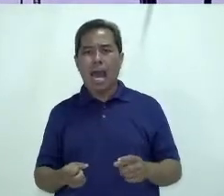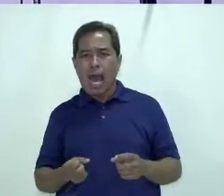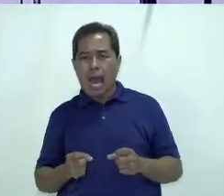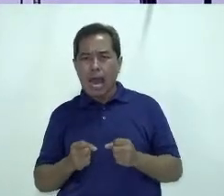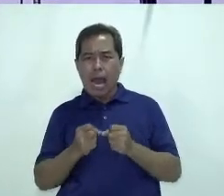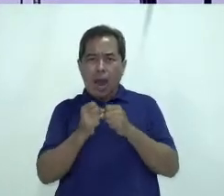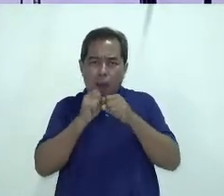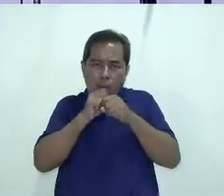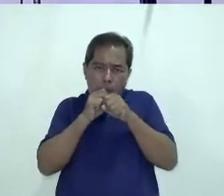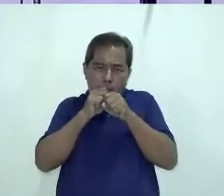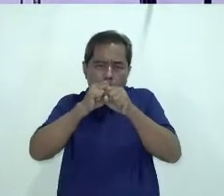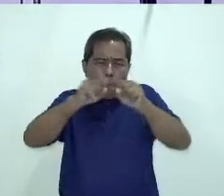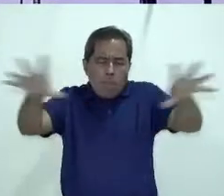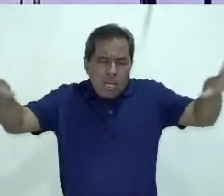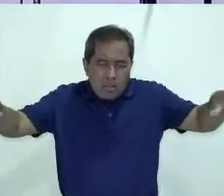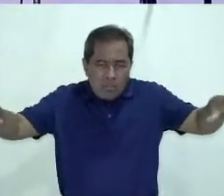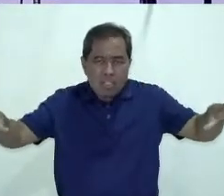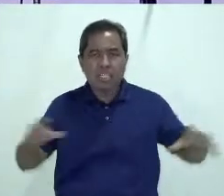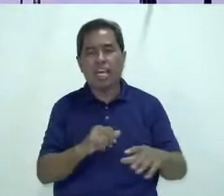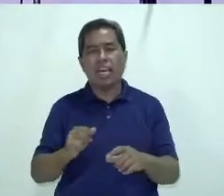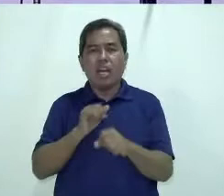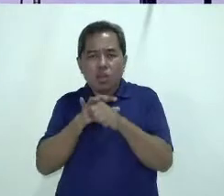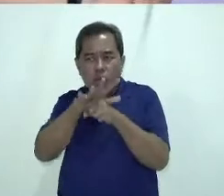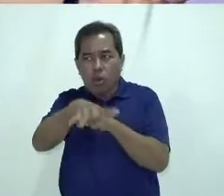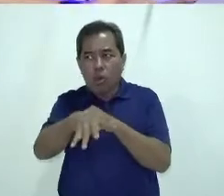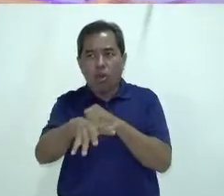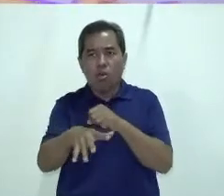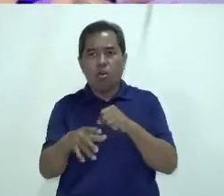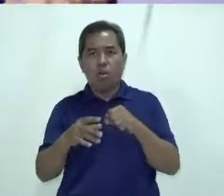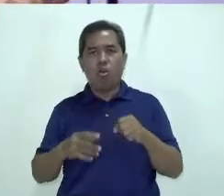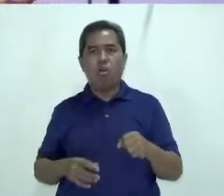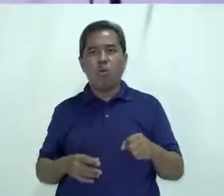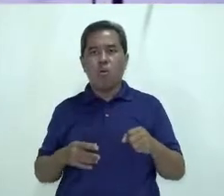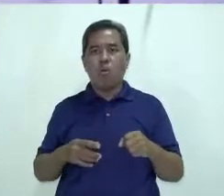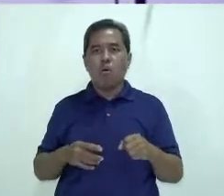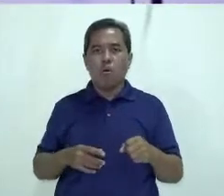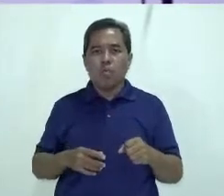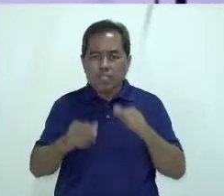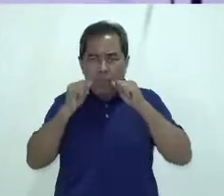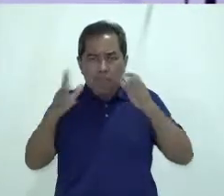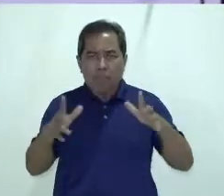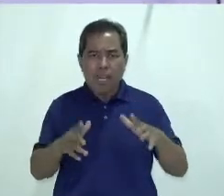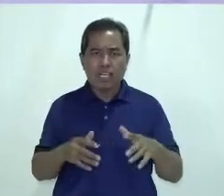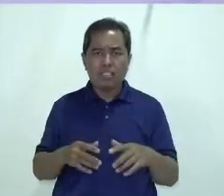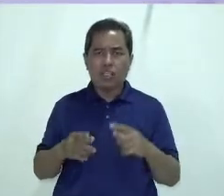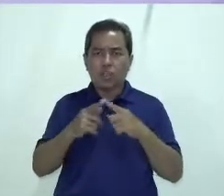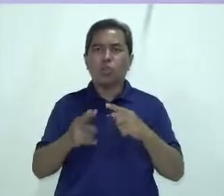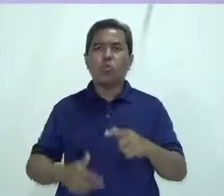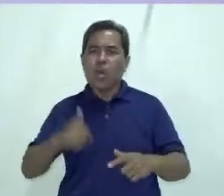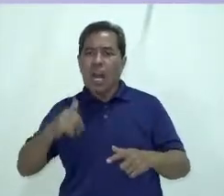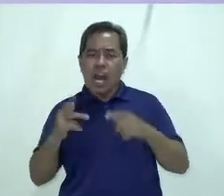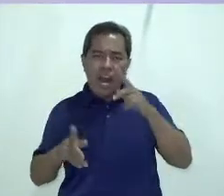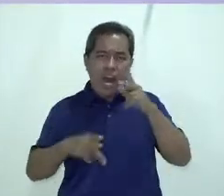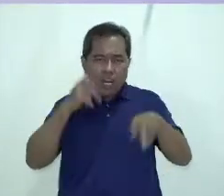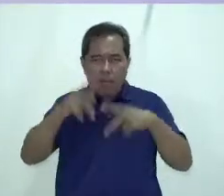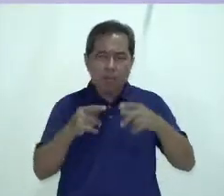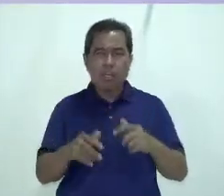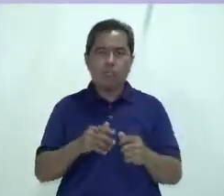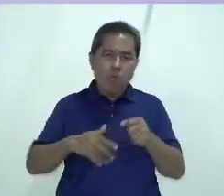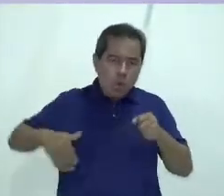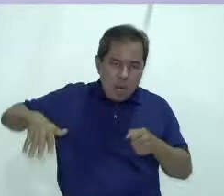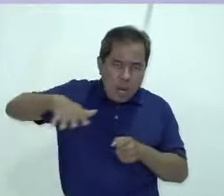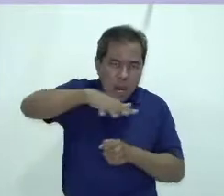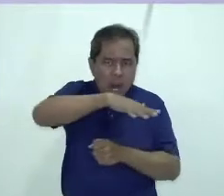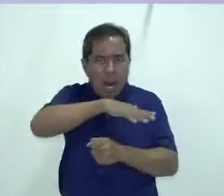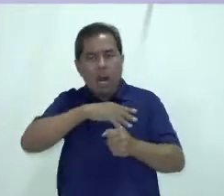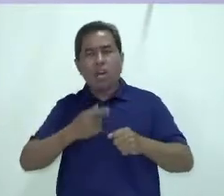us, and it overflows out of our lives, spilling over to those around us. This freedom that they